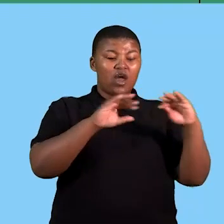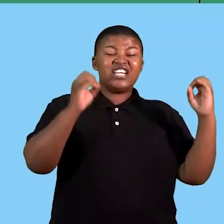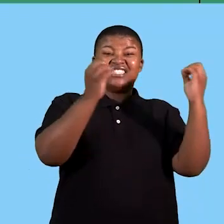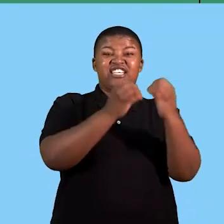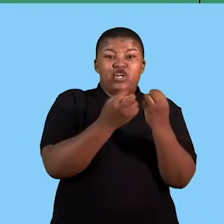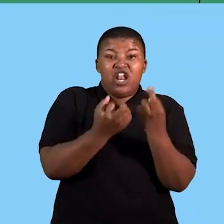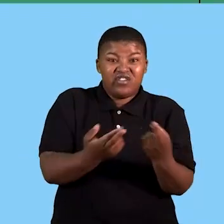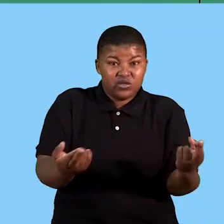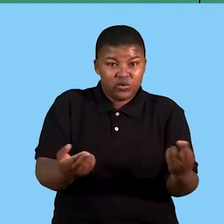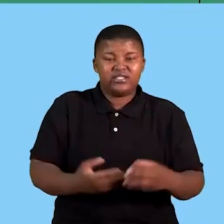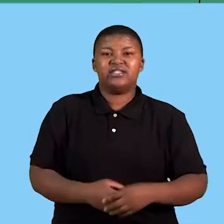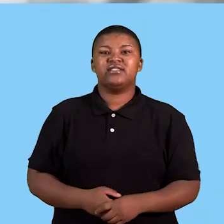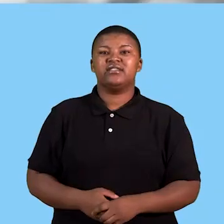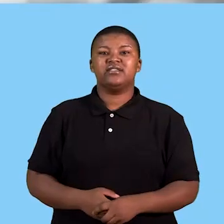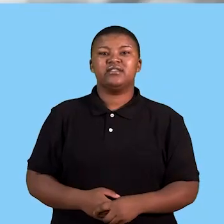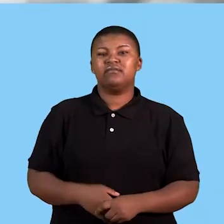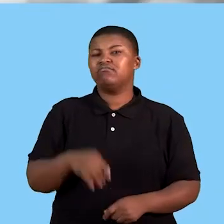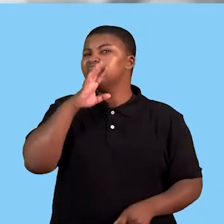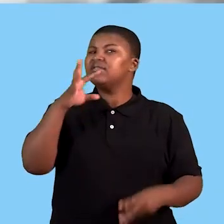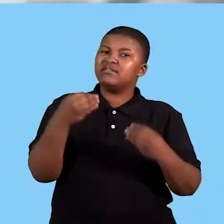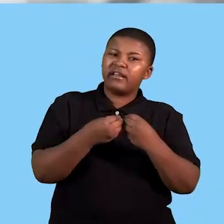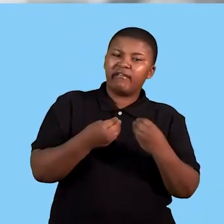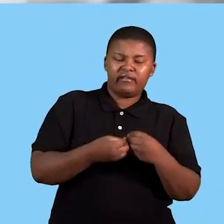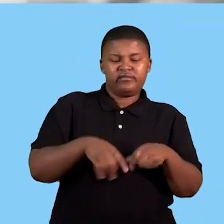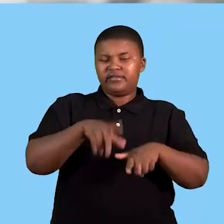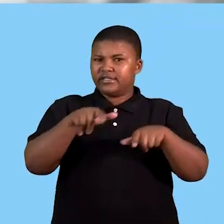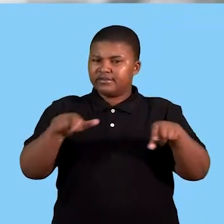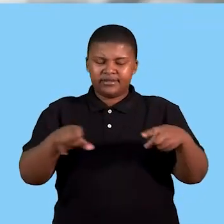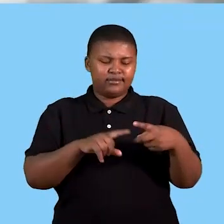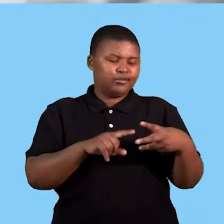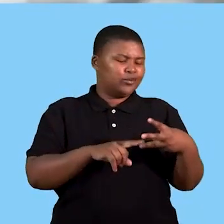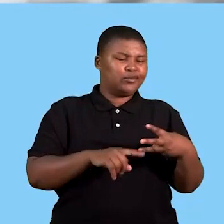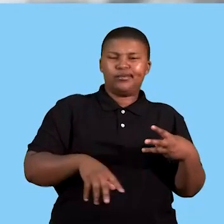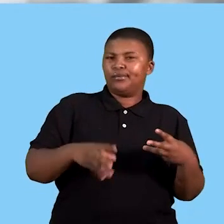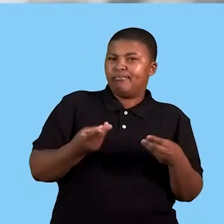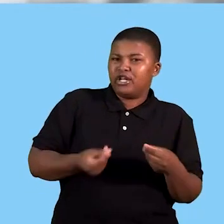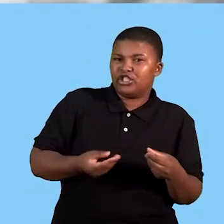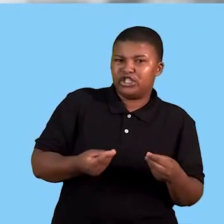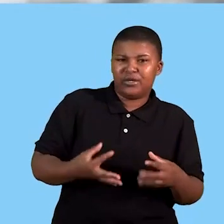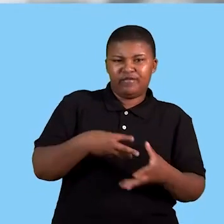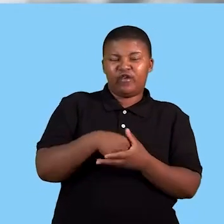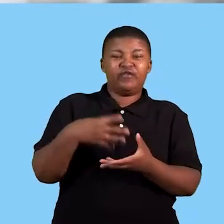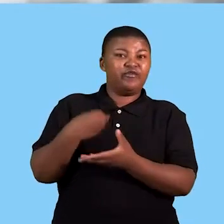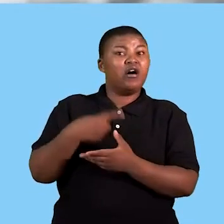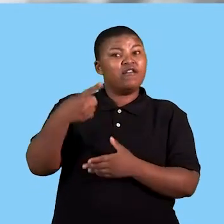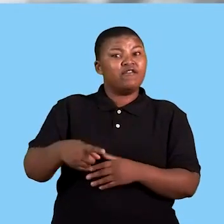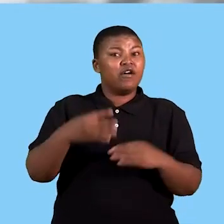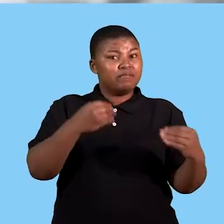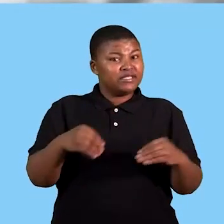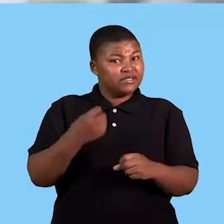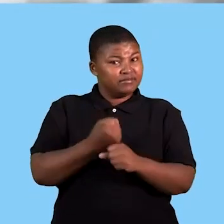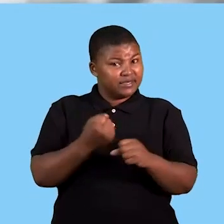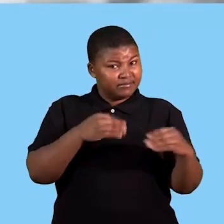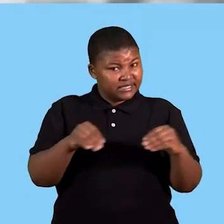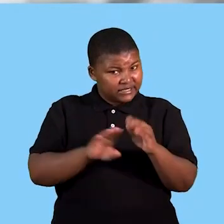organizational resources, which is all the things and people, equipment, material we use in our business to make our